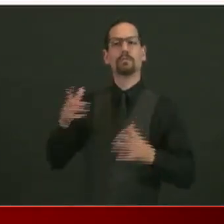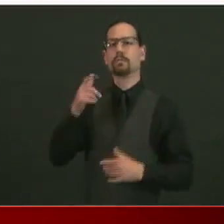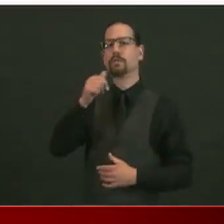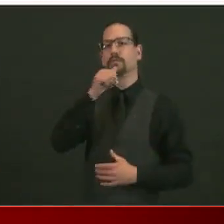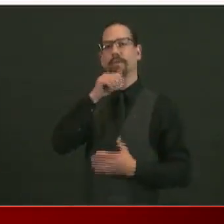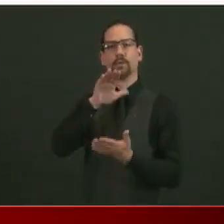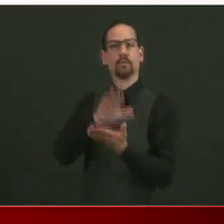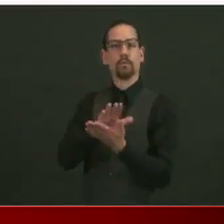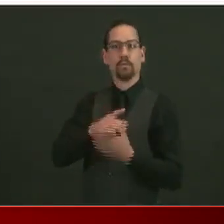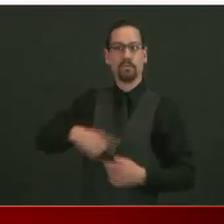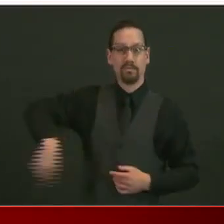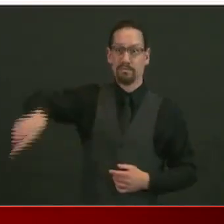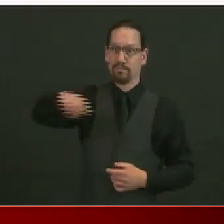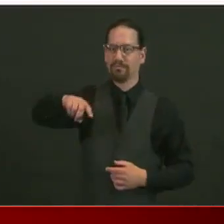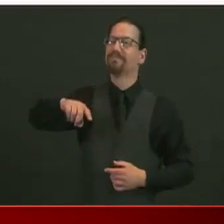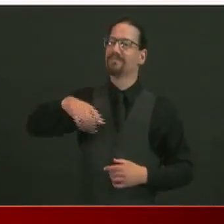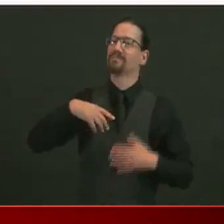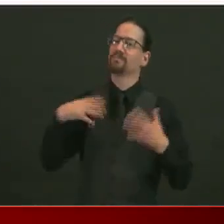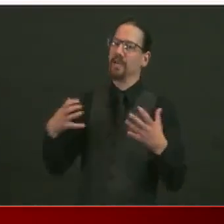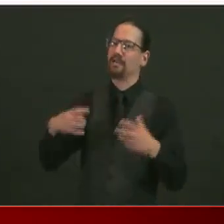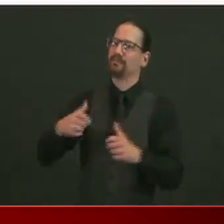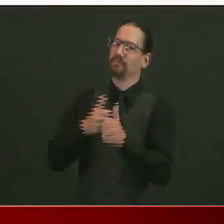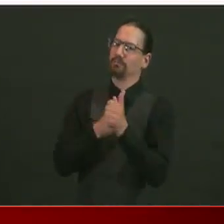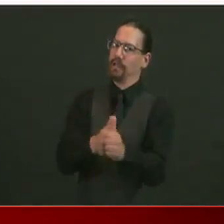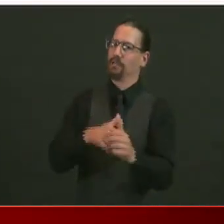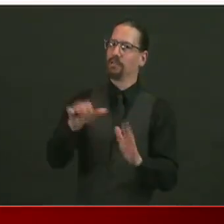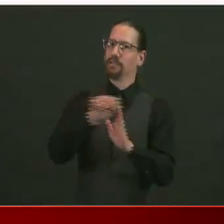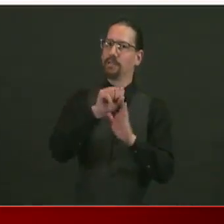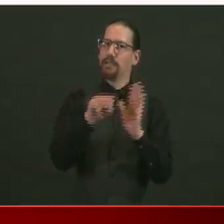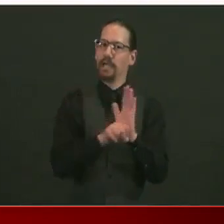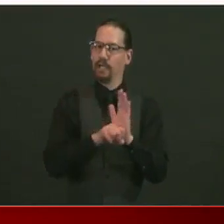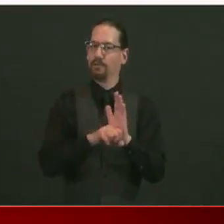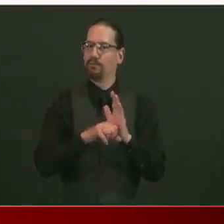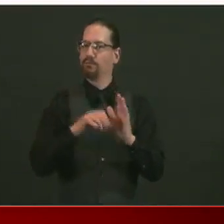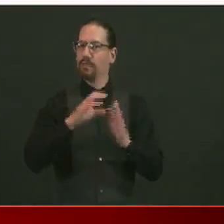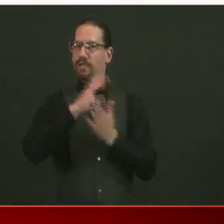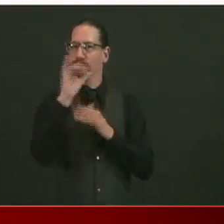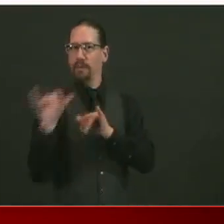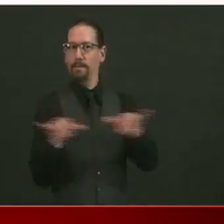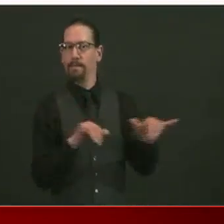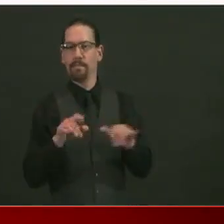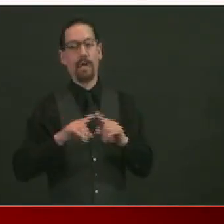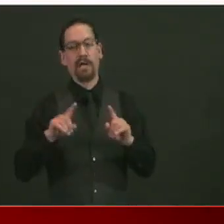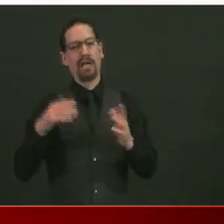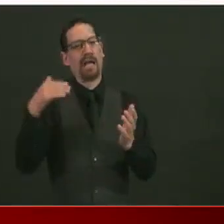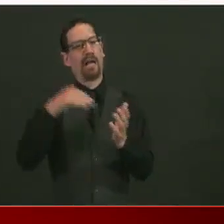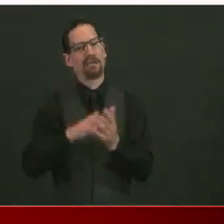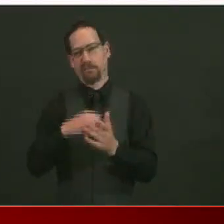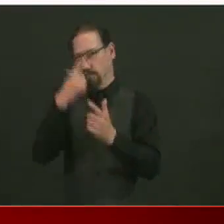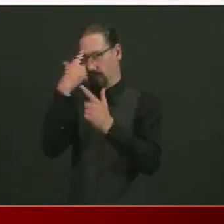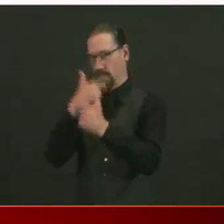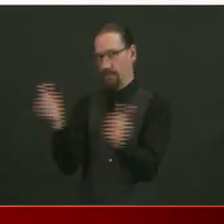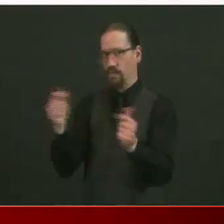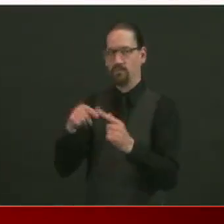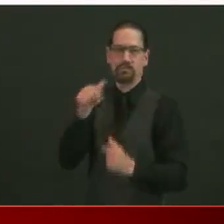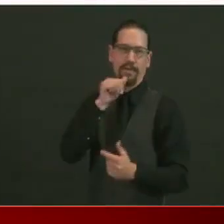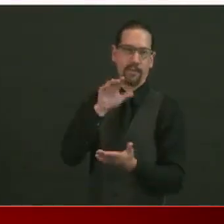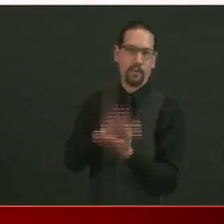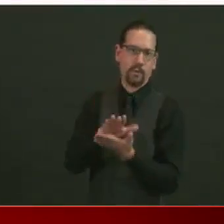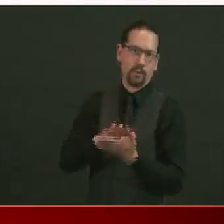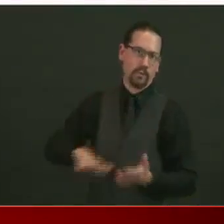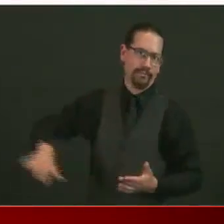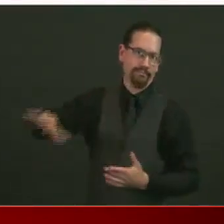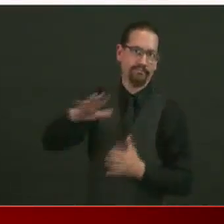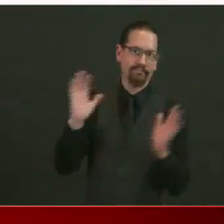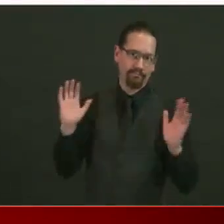made at the school level. Nosotros estamos pidiendo a las escuelas privadas que también vea el calendario y trate de alinearse porque es